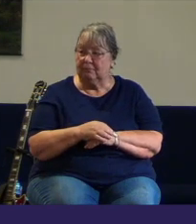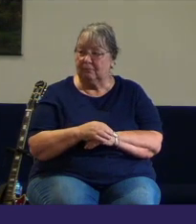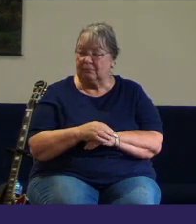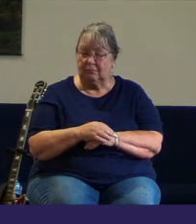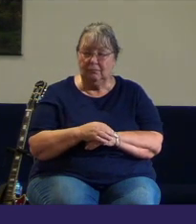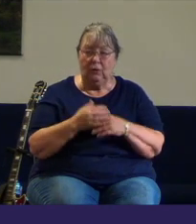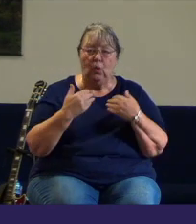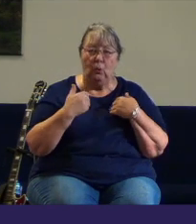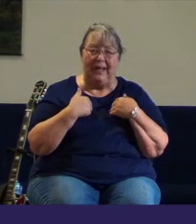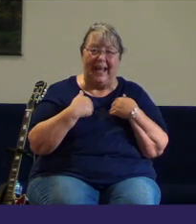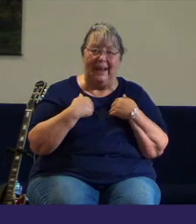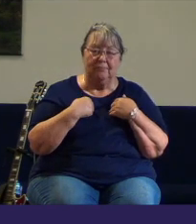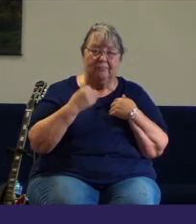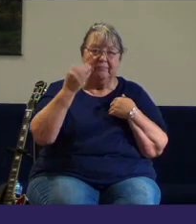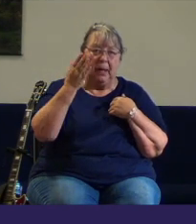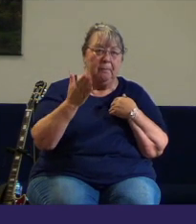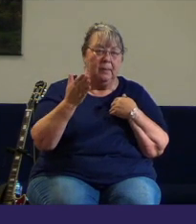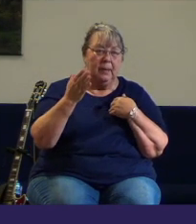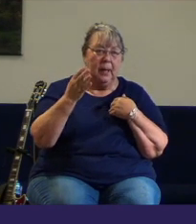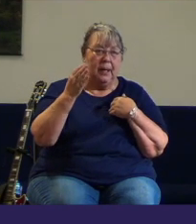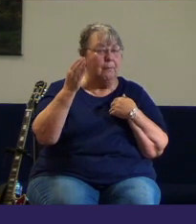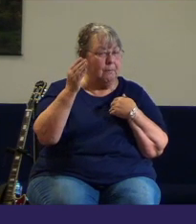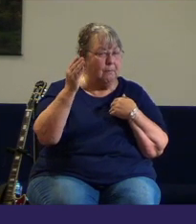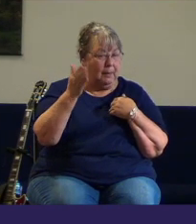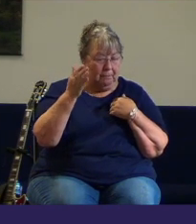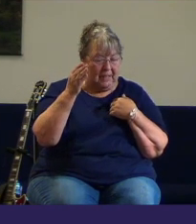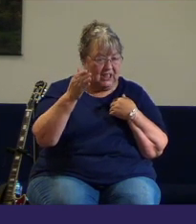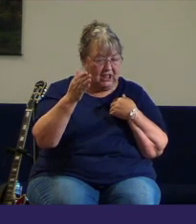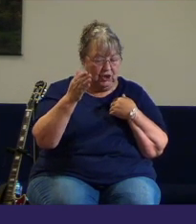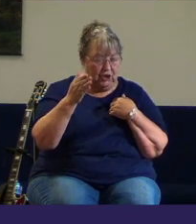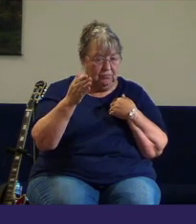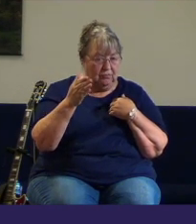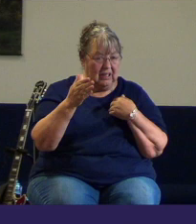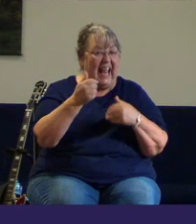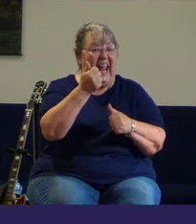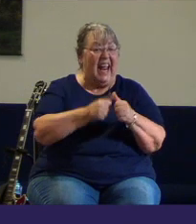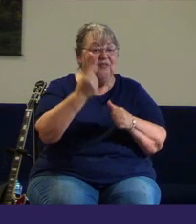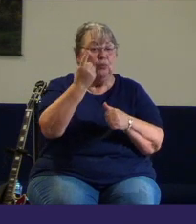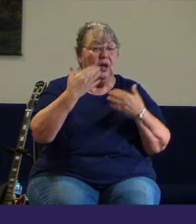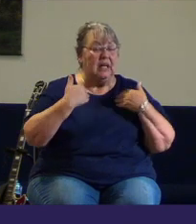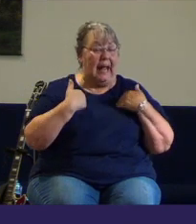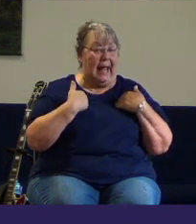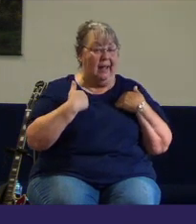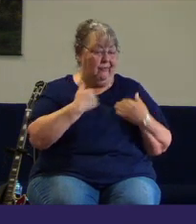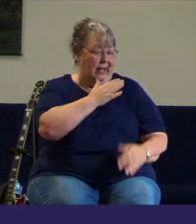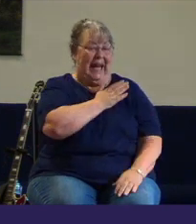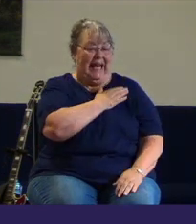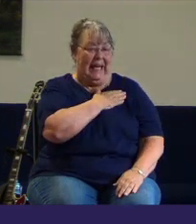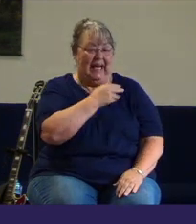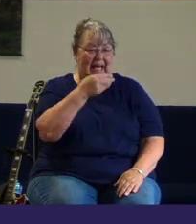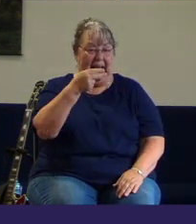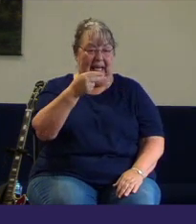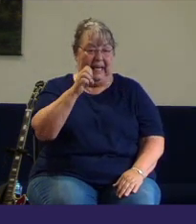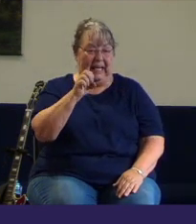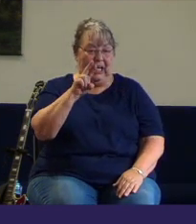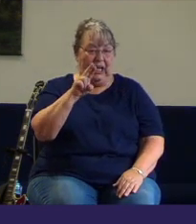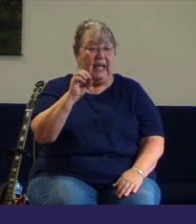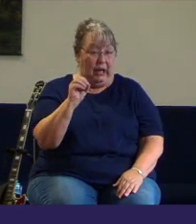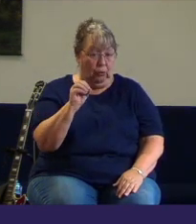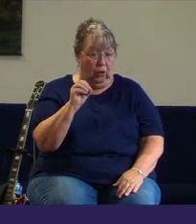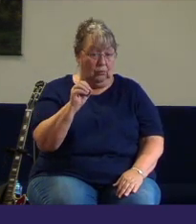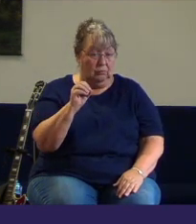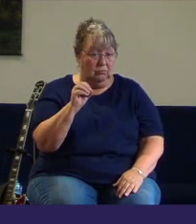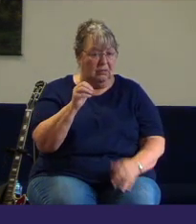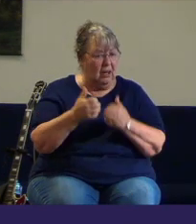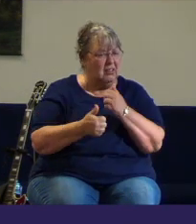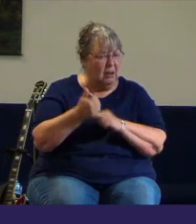a message in which I shared that everybody has a hero, right? Everybody has a hero, or at least most people have a hero,